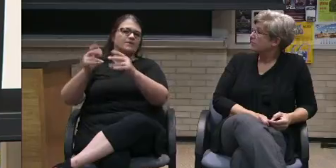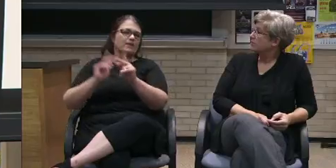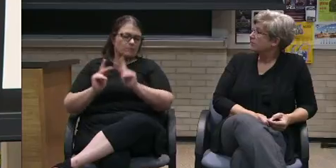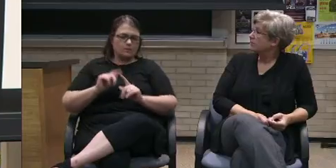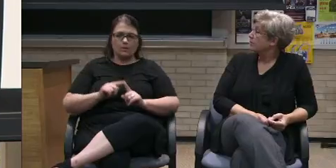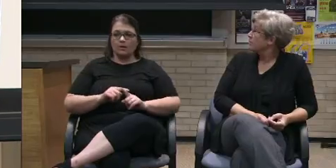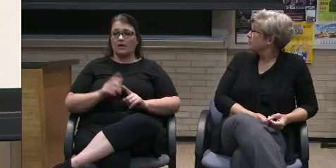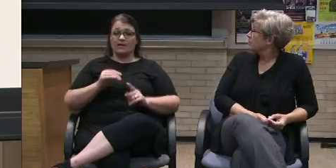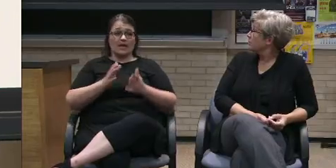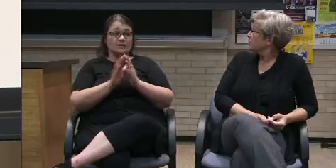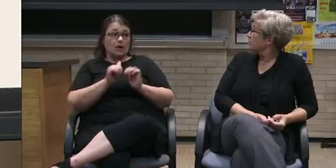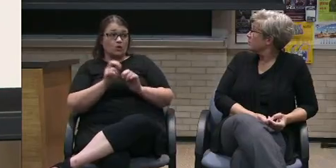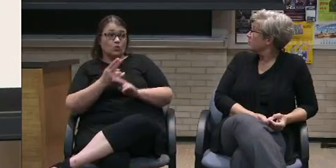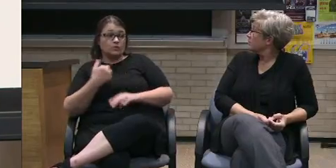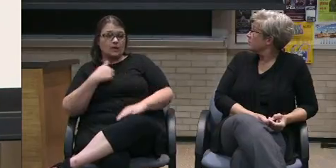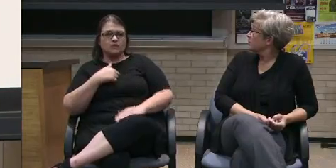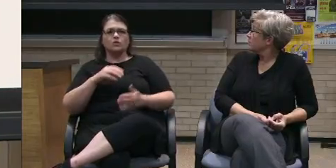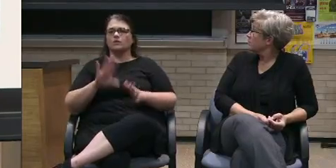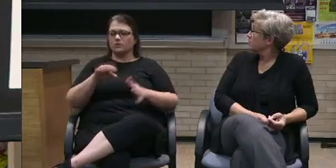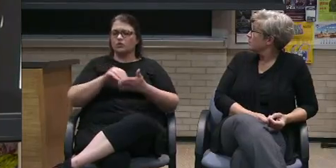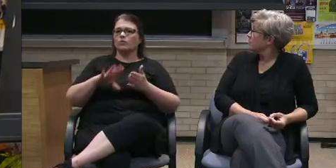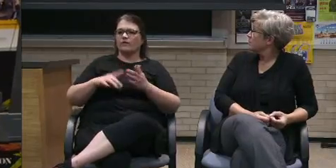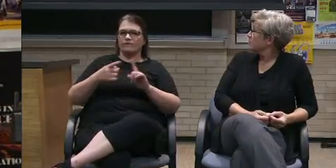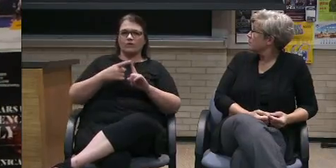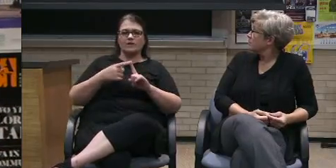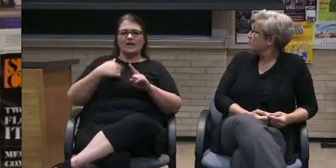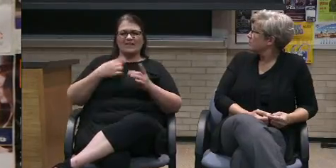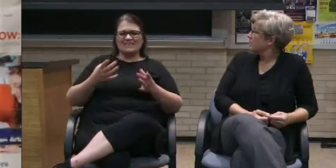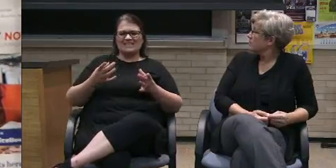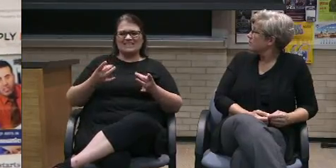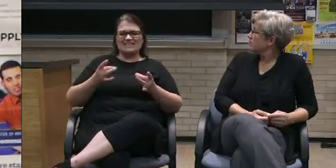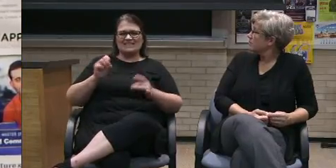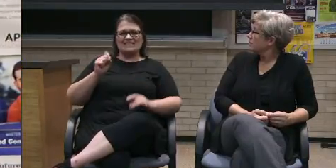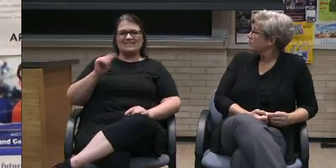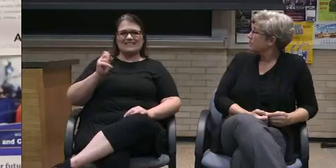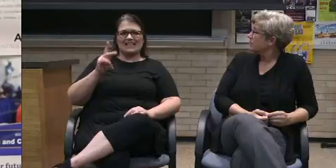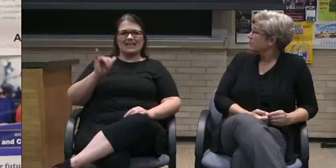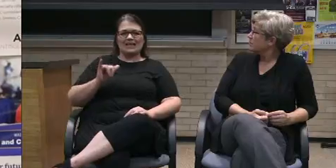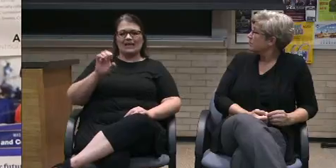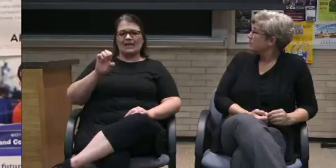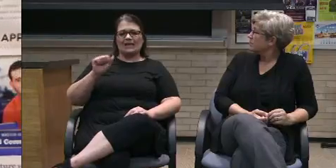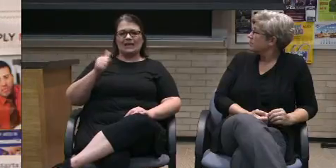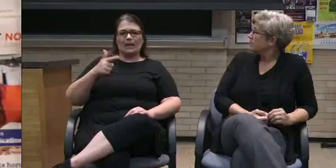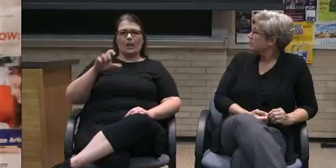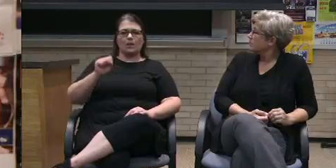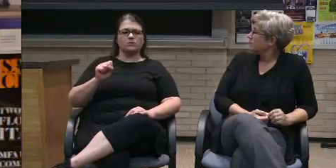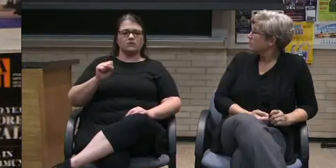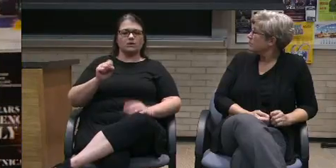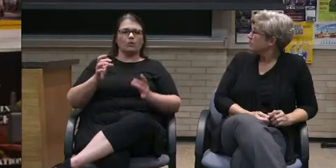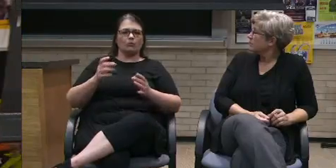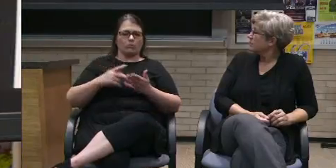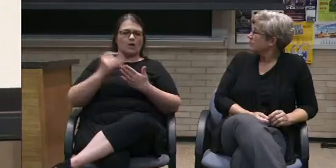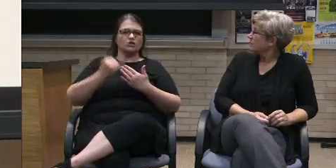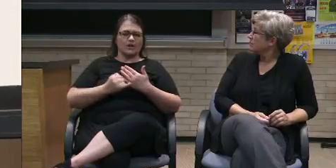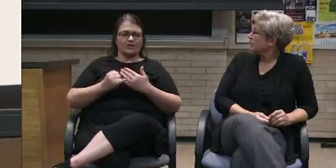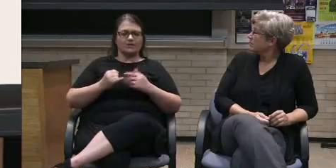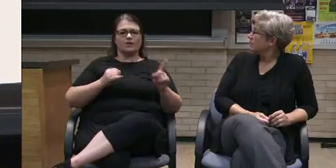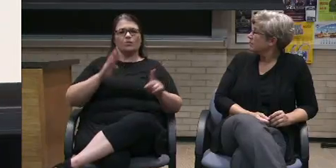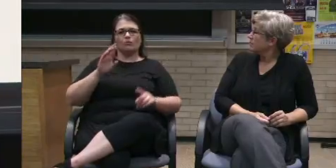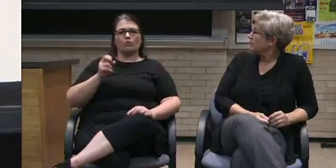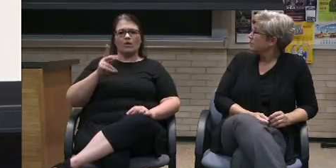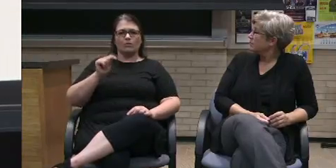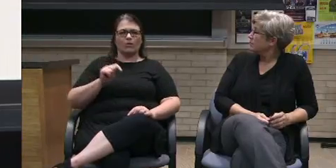use us? Students First. I created the Sticky Eagles project. Brockport is the Screaming Eagles. I was over education. Every one of my programs